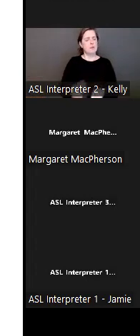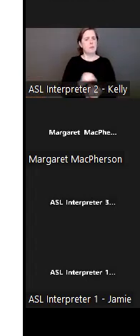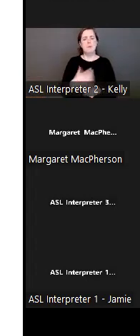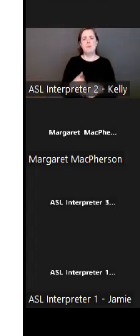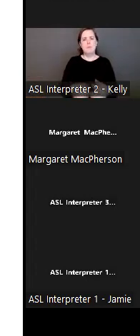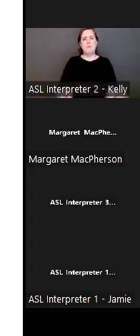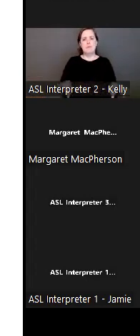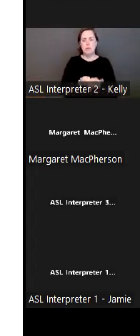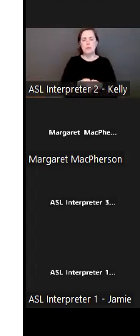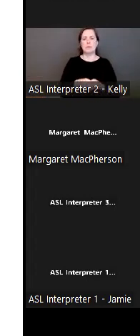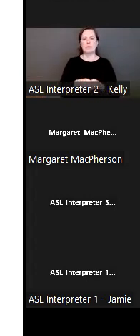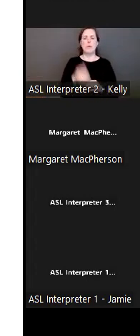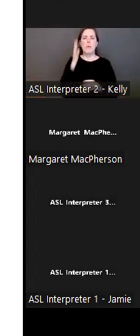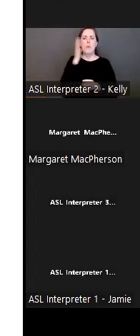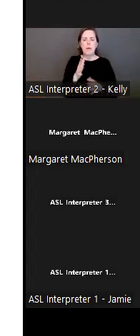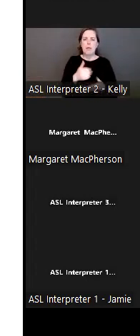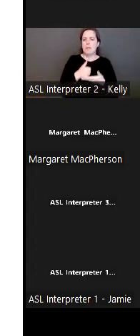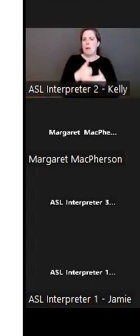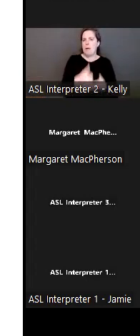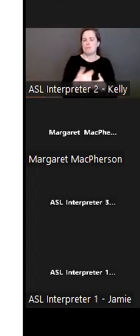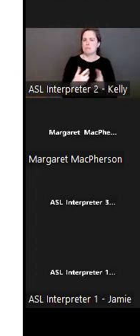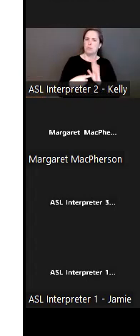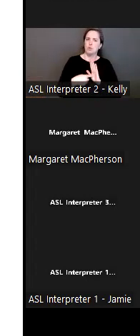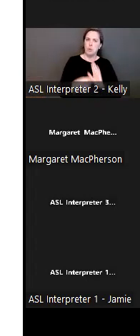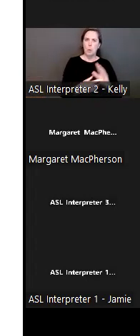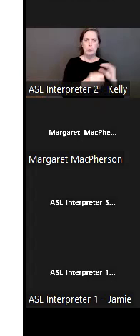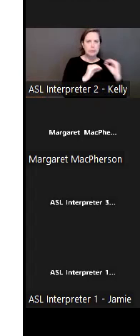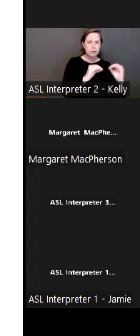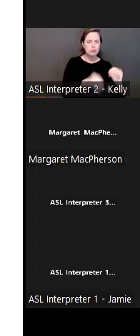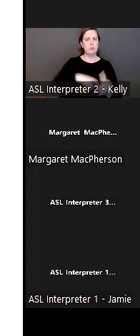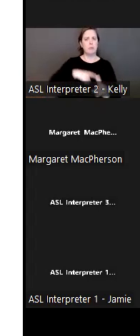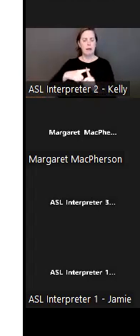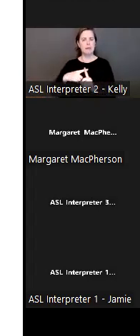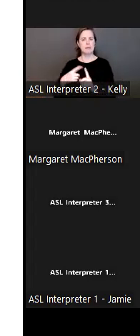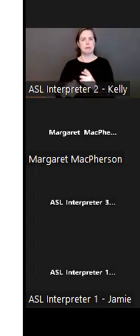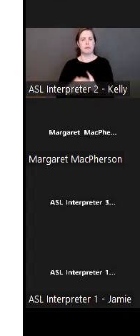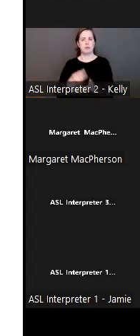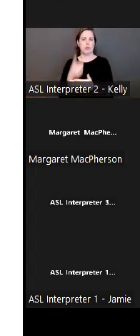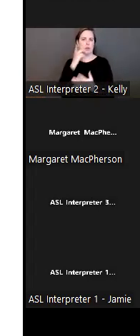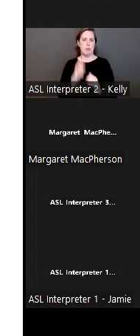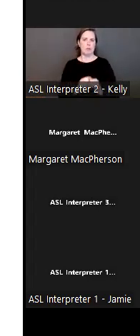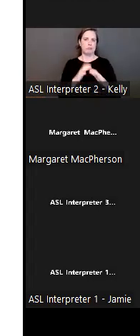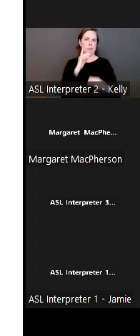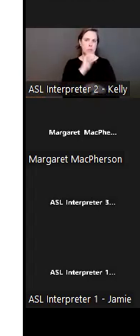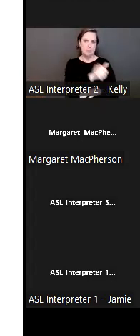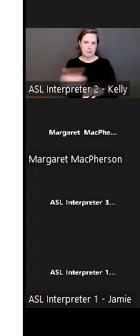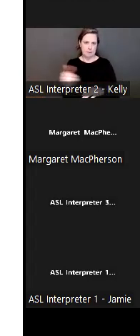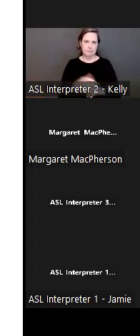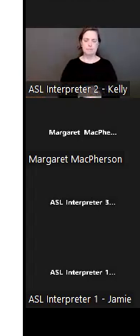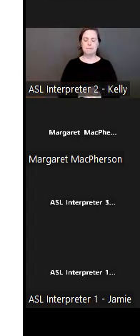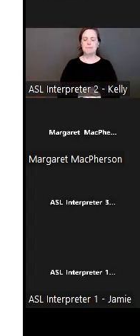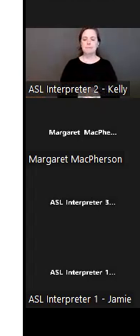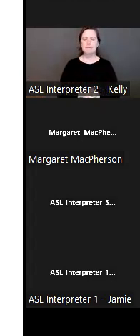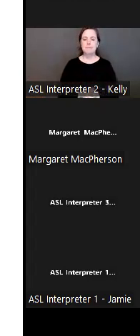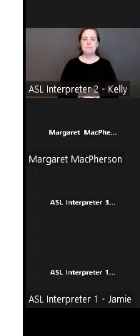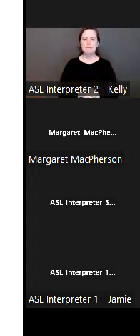well as resources that we've developed to support the work. We always like to start by acknowledging that